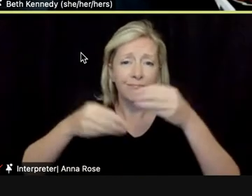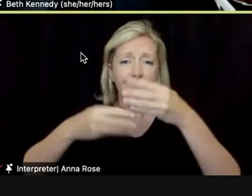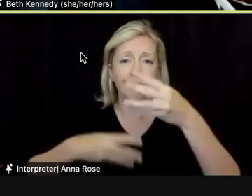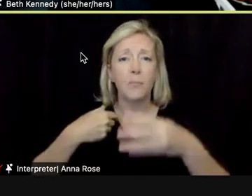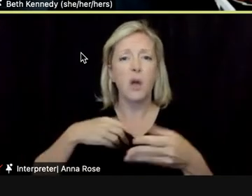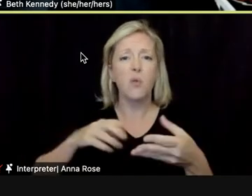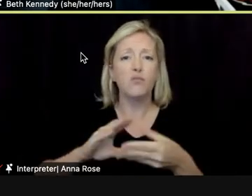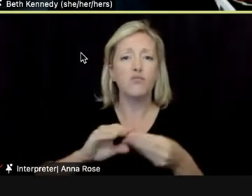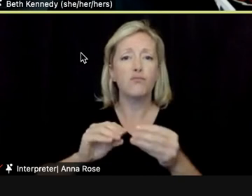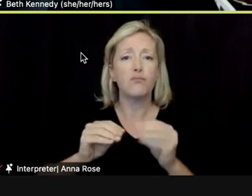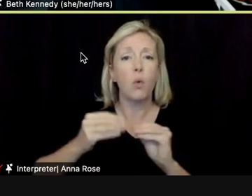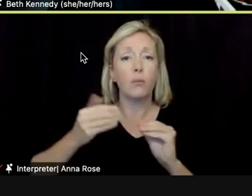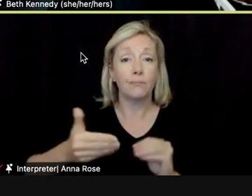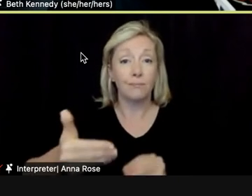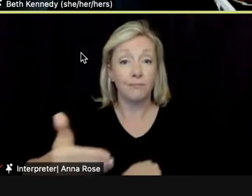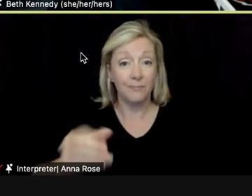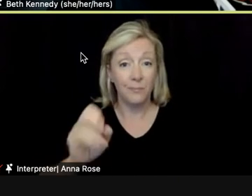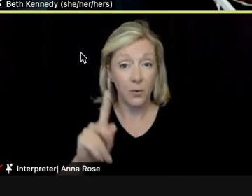that as we go.